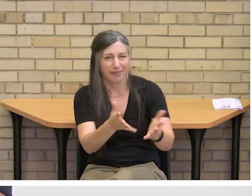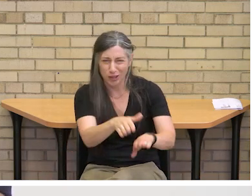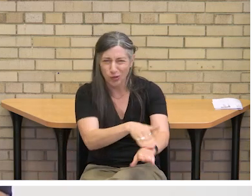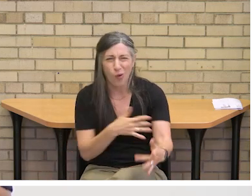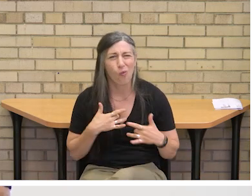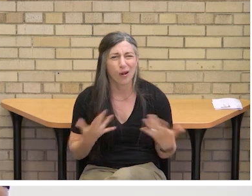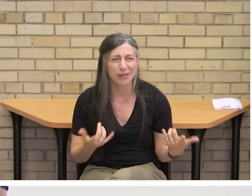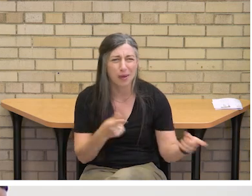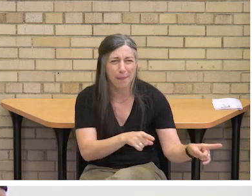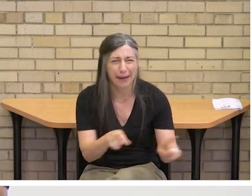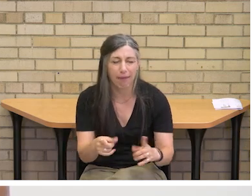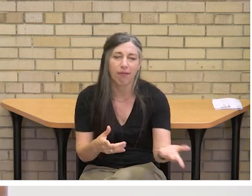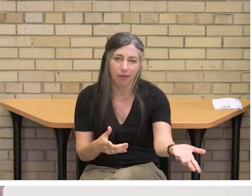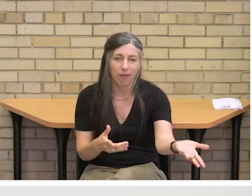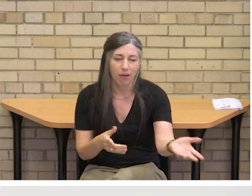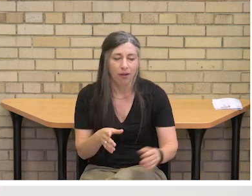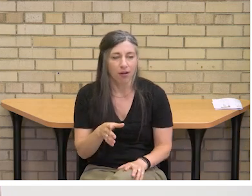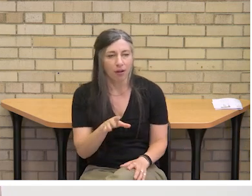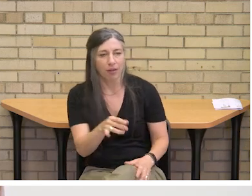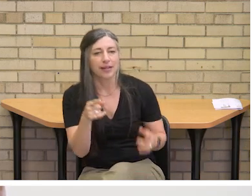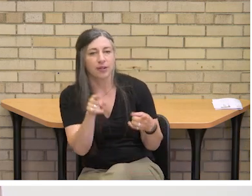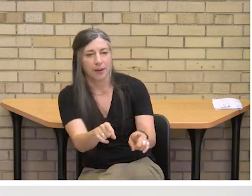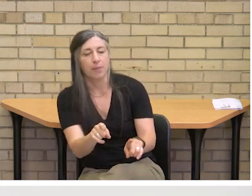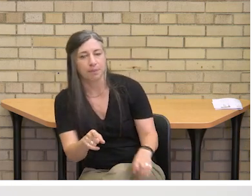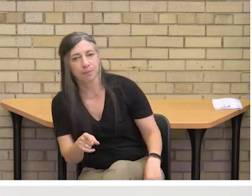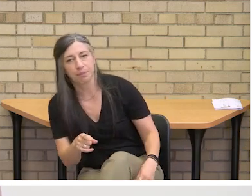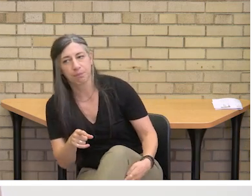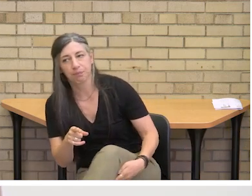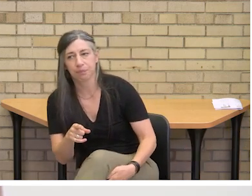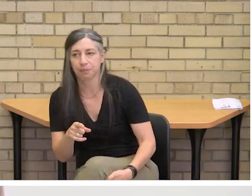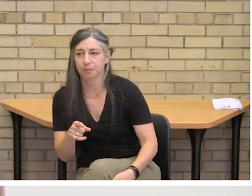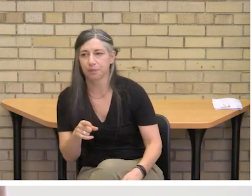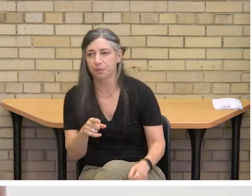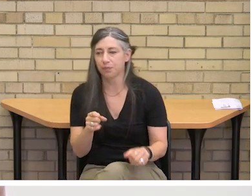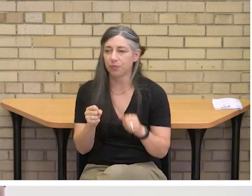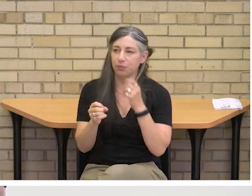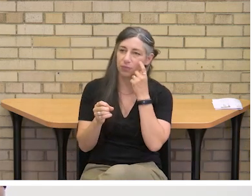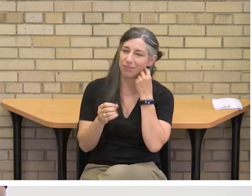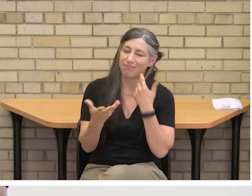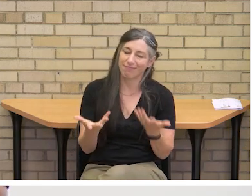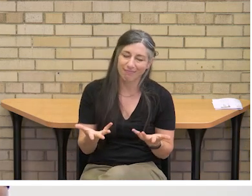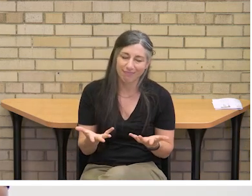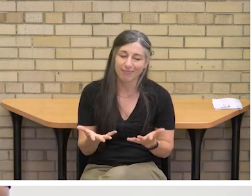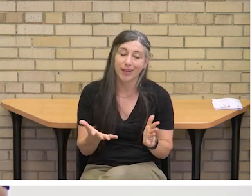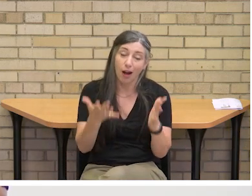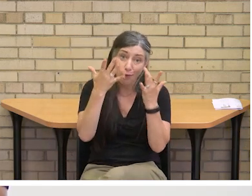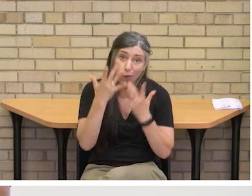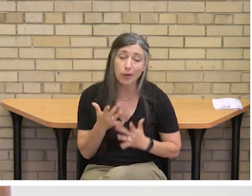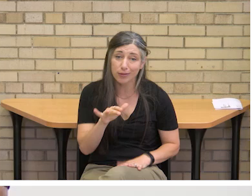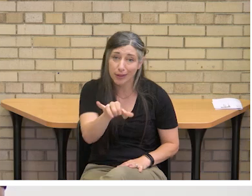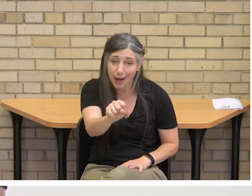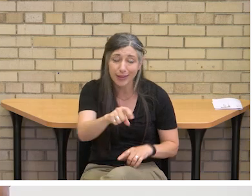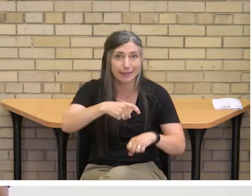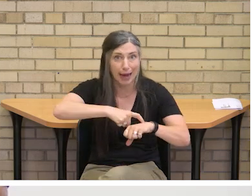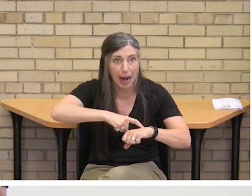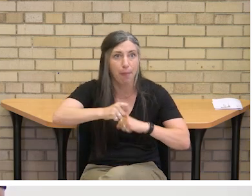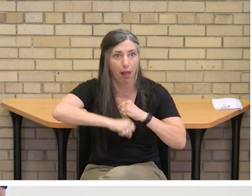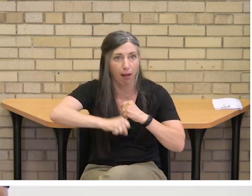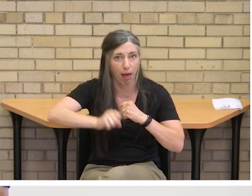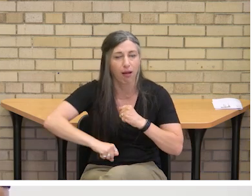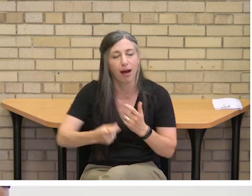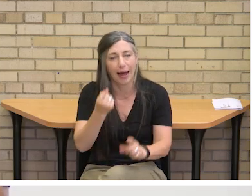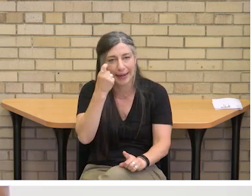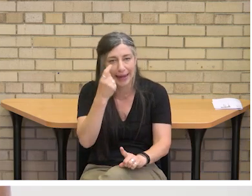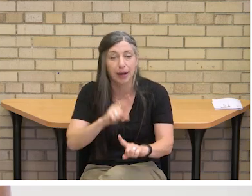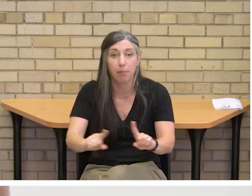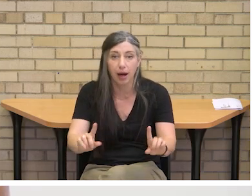it take longer. So, you know, it's a little unfortunate that it does take that long, but really that's what